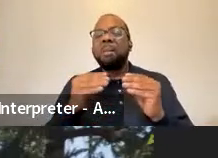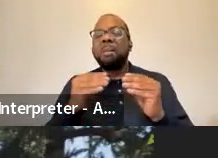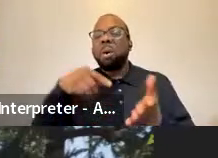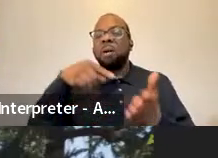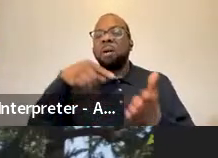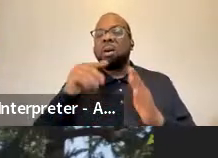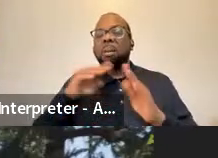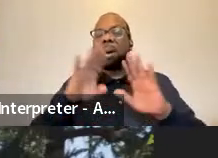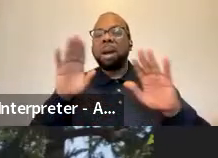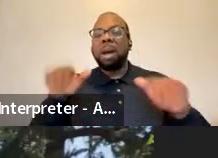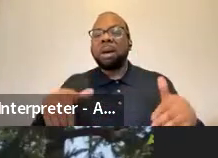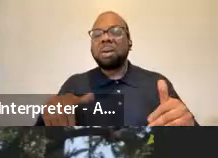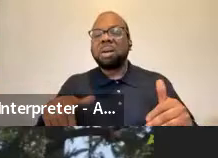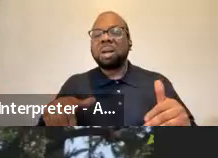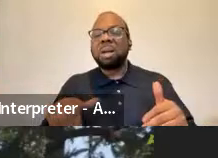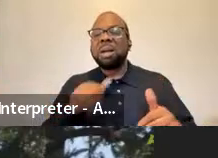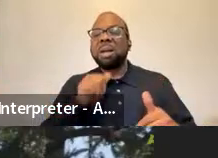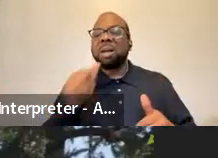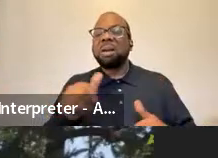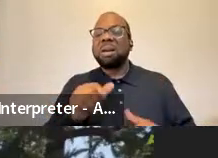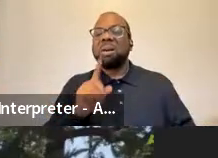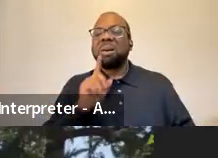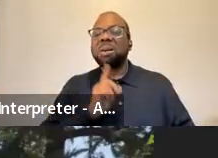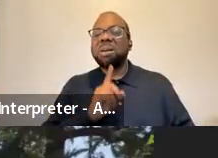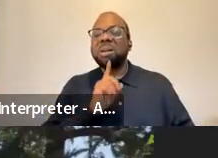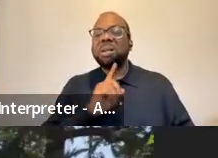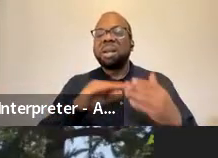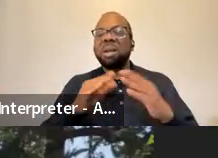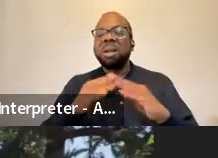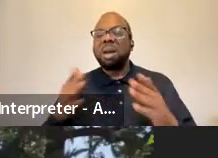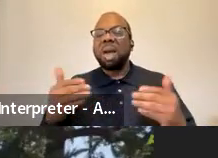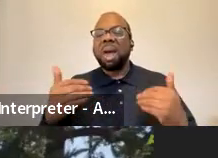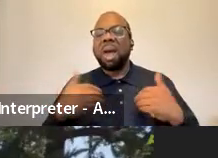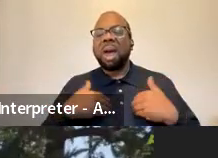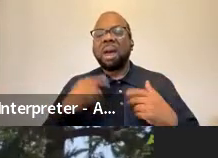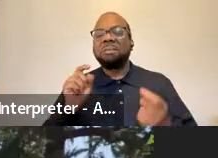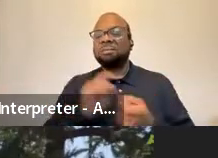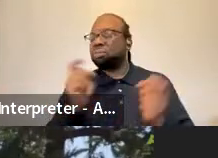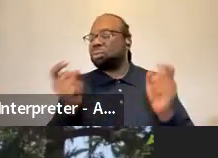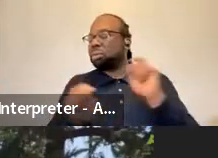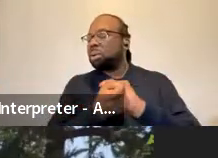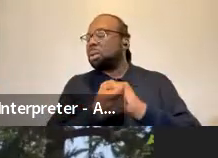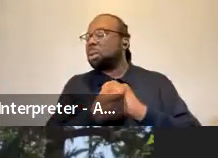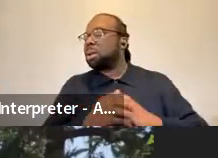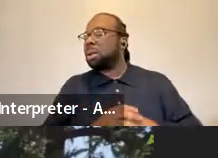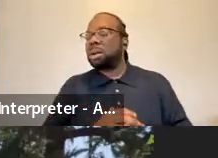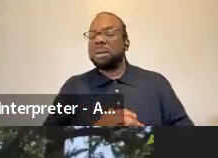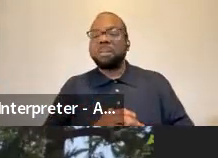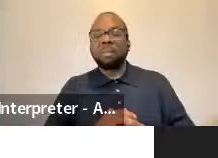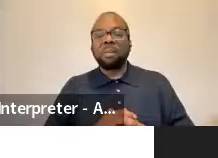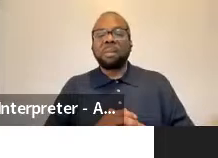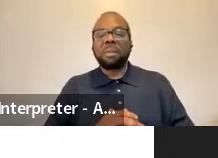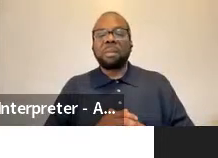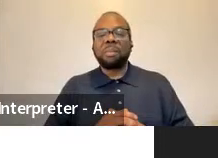housing and no single neighborhood will experience drastic changes. Next slide, please.